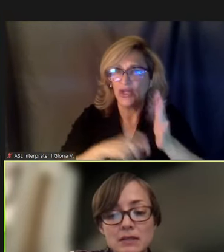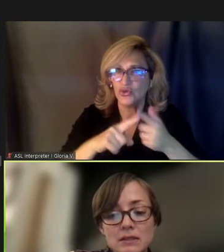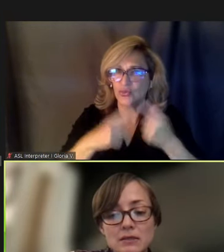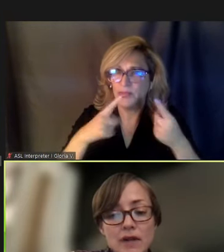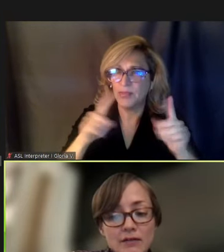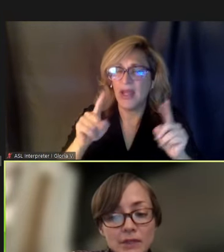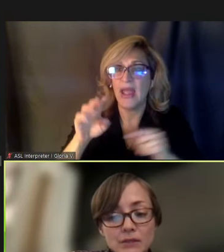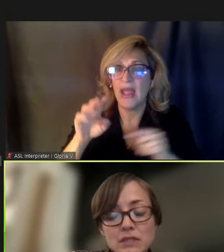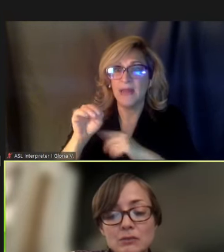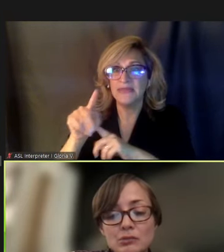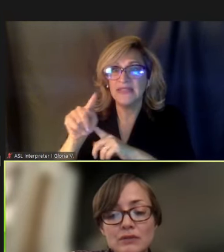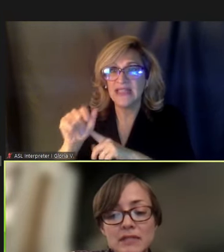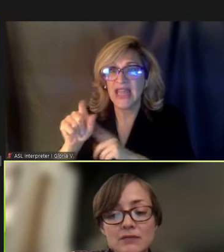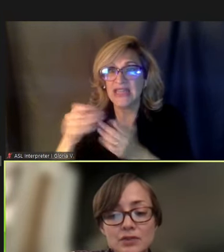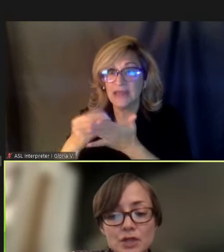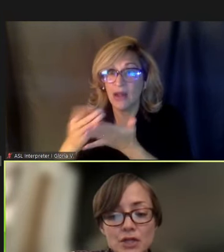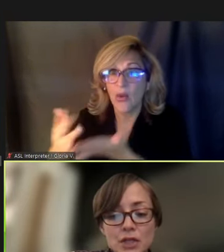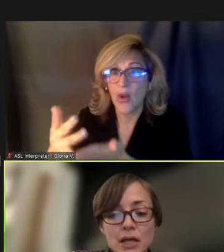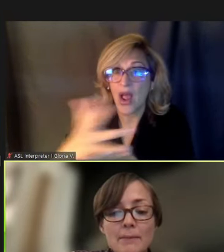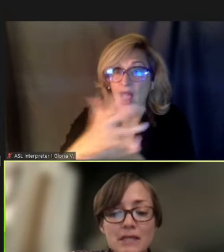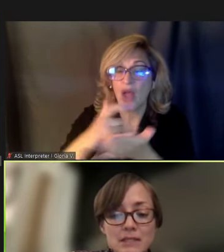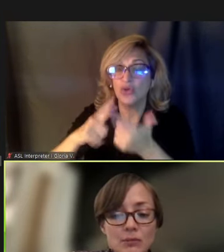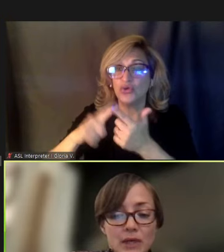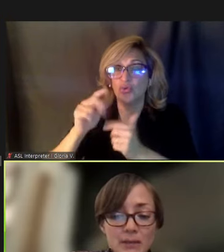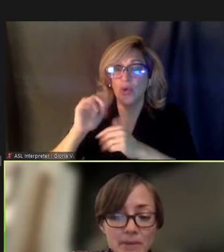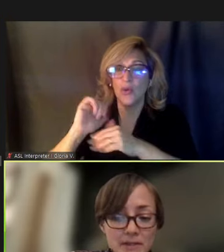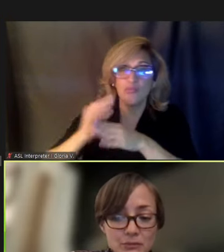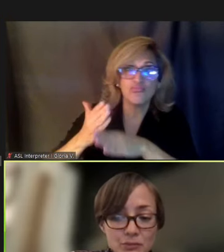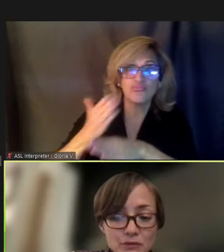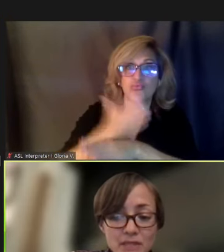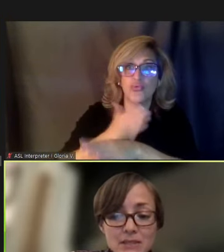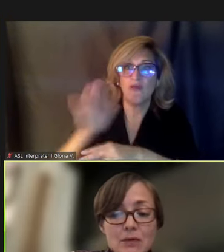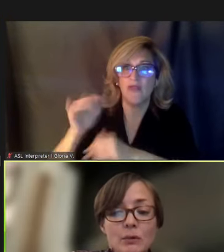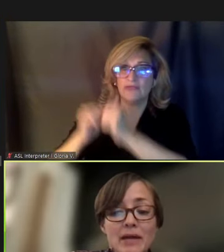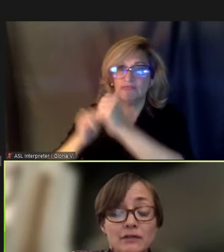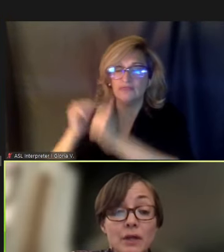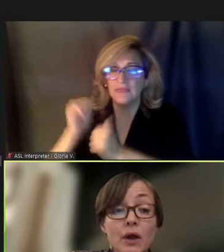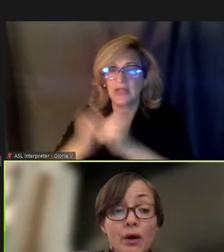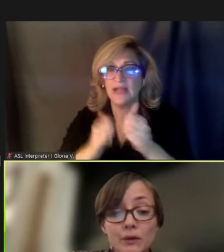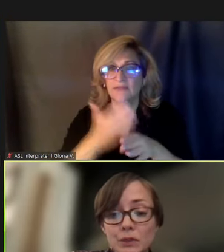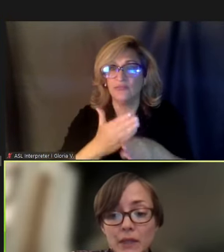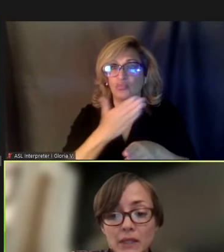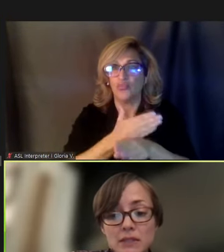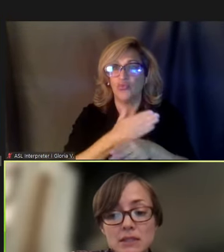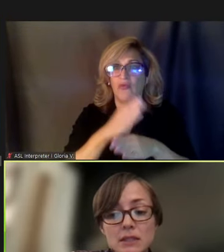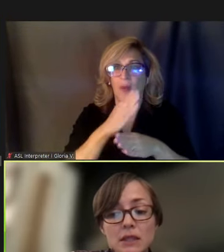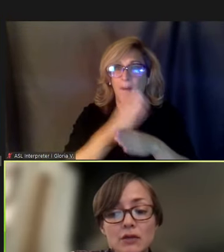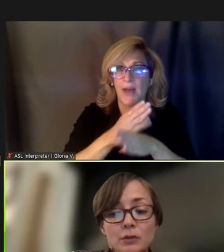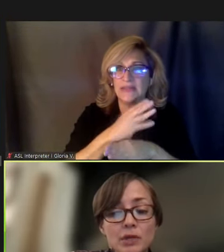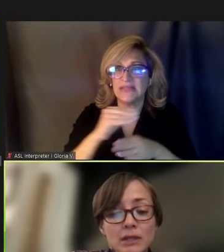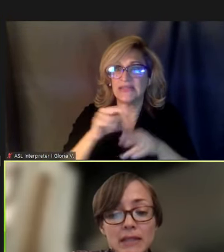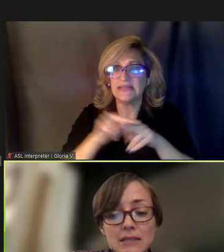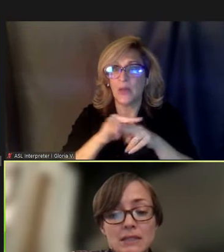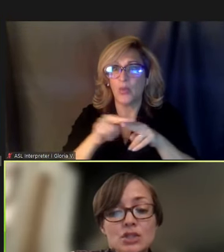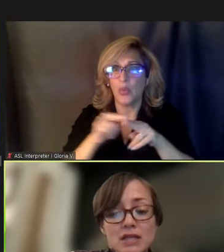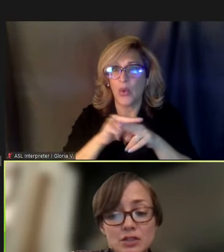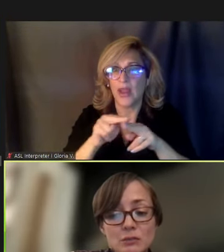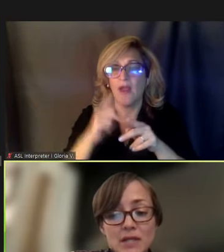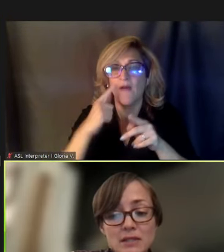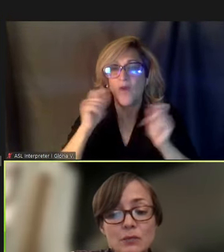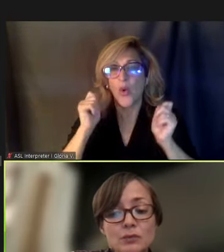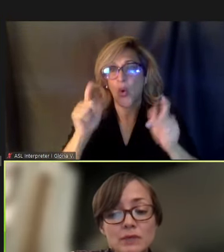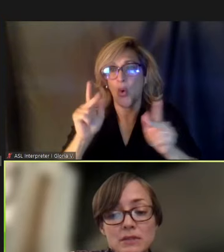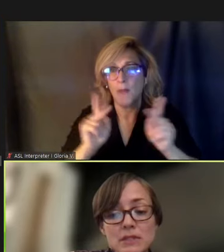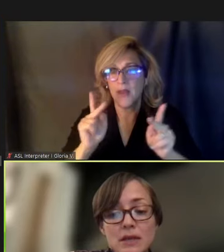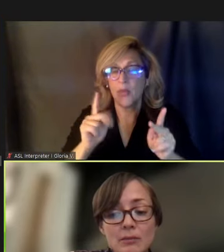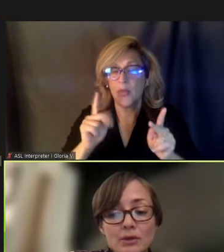MTA needs the revenue to improve its infrastructure and make subway and bus improvements that will benefit all New Yorkers. For Brooklynites, congestion